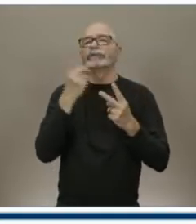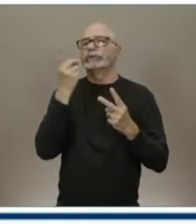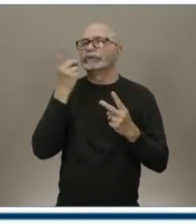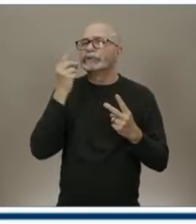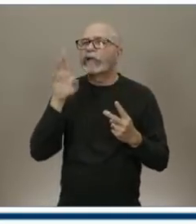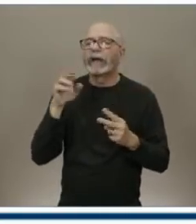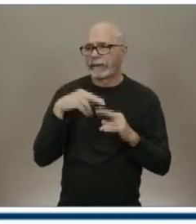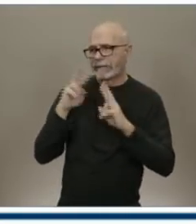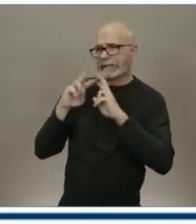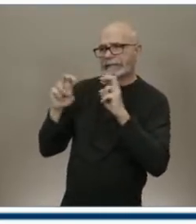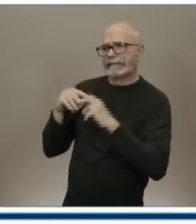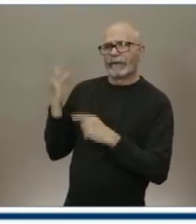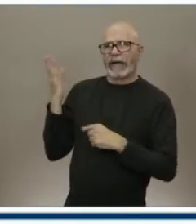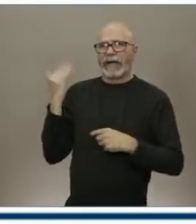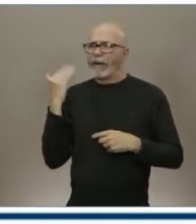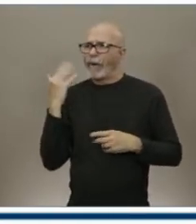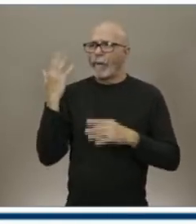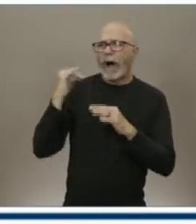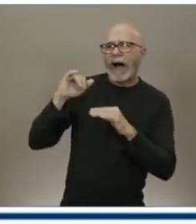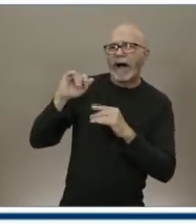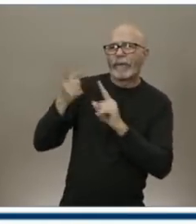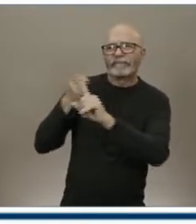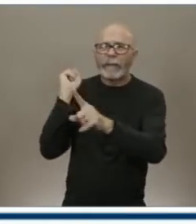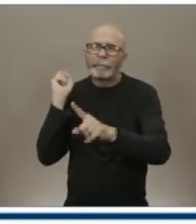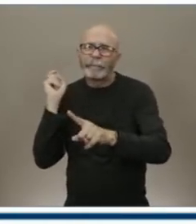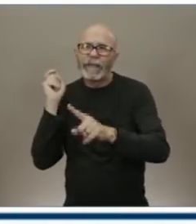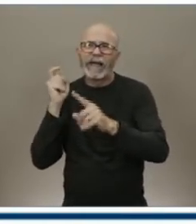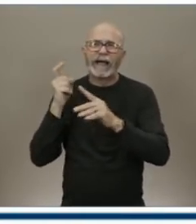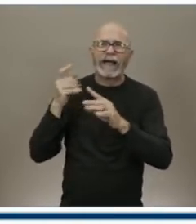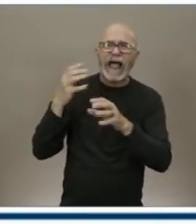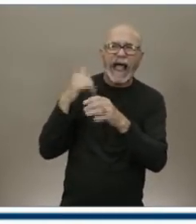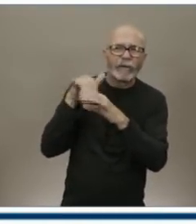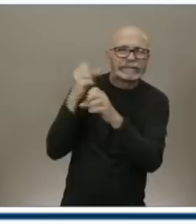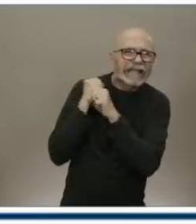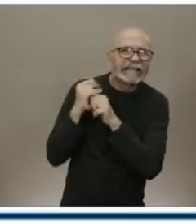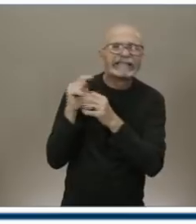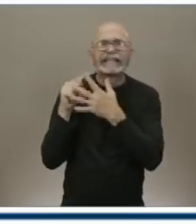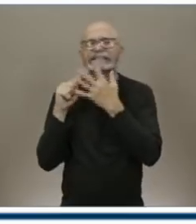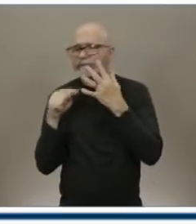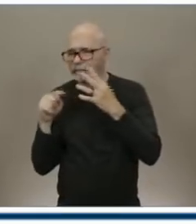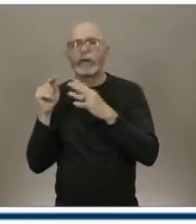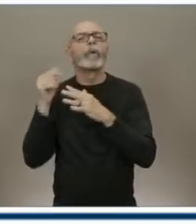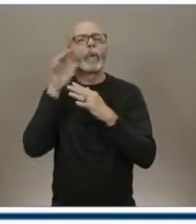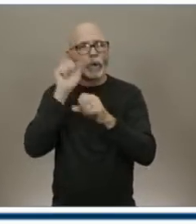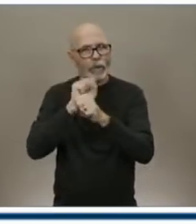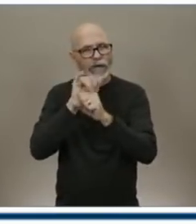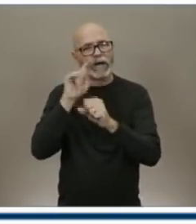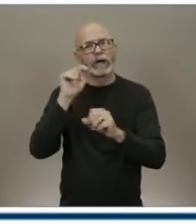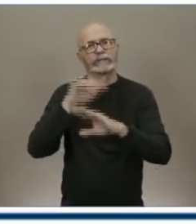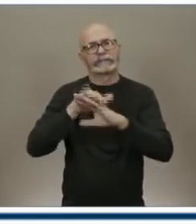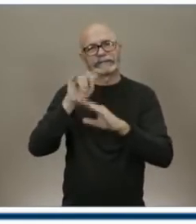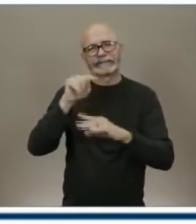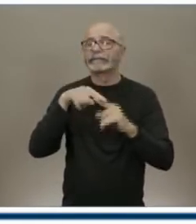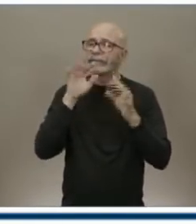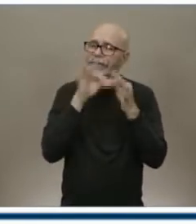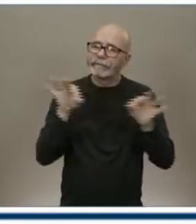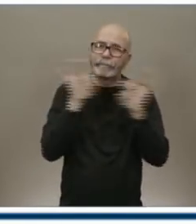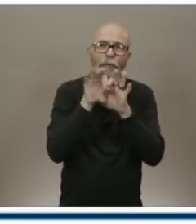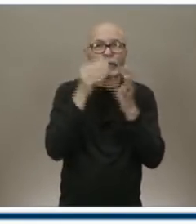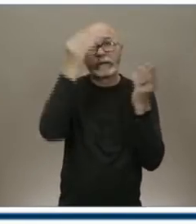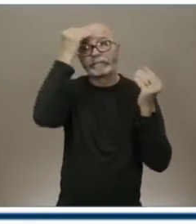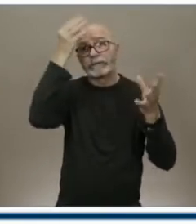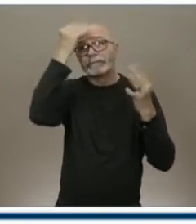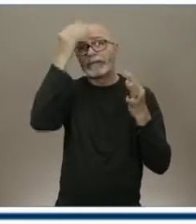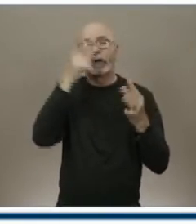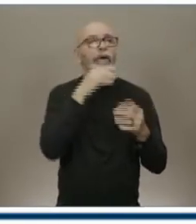virus and understand it better, where it's hanging out. The information will be important as Dr. Strang and I make decisions about restrictions over